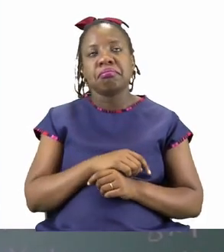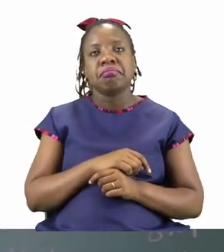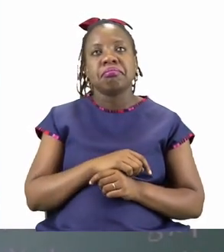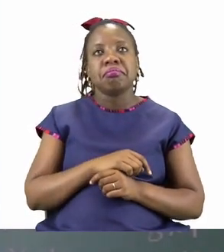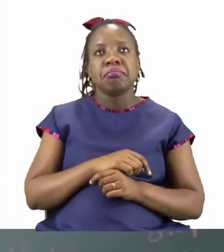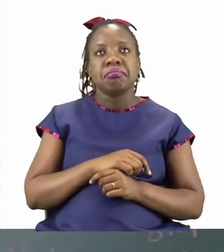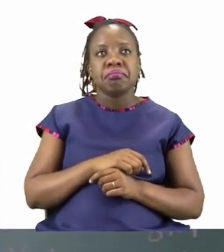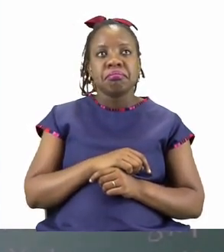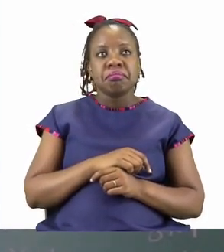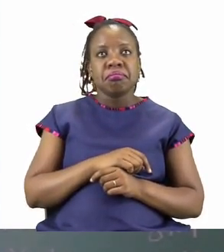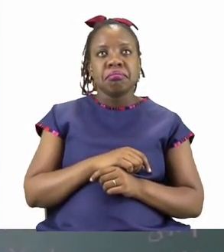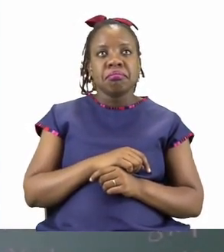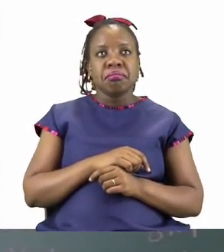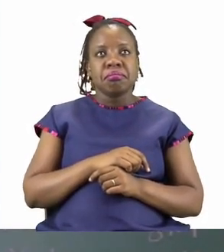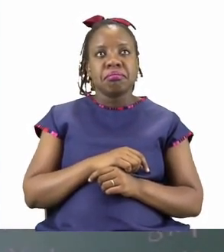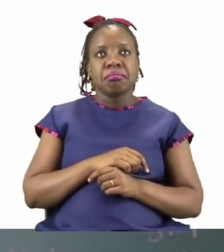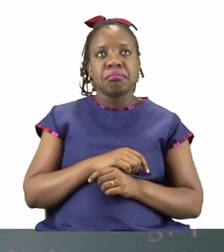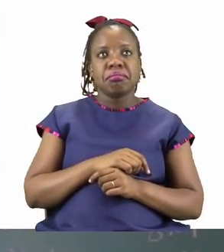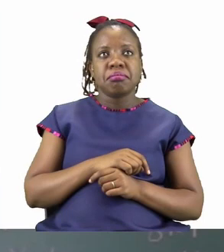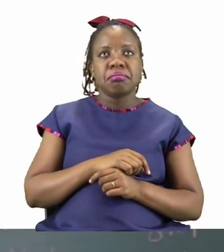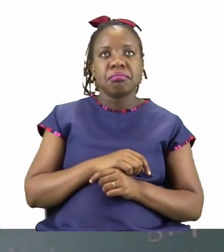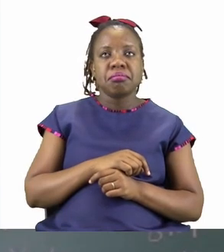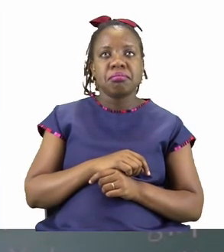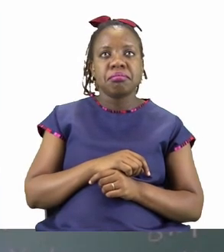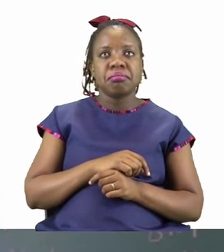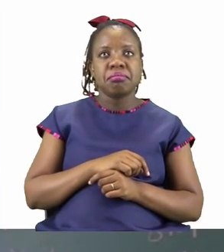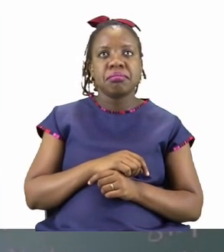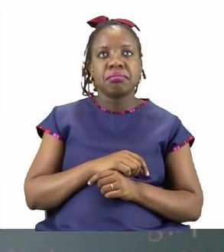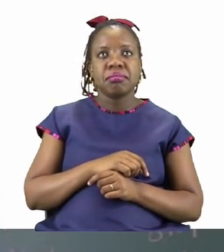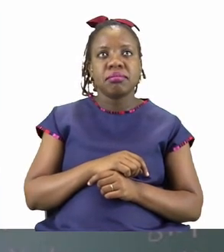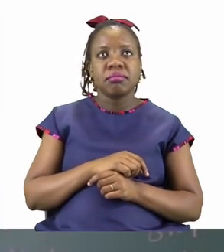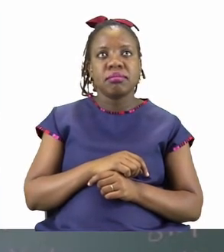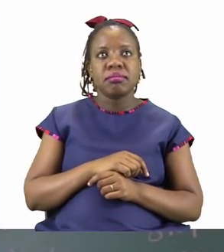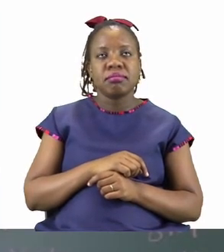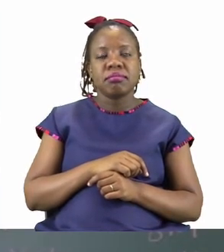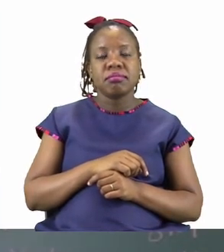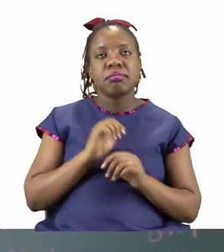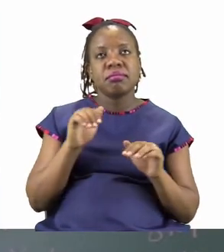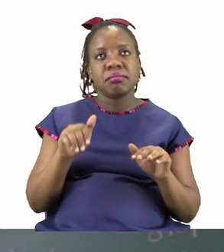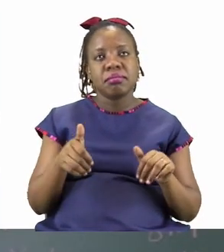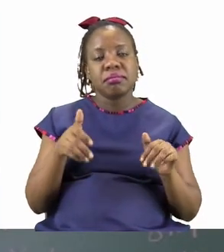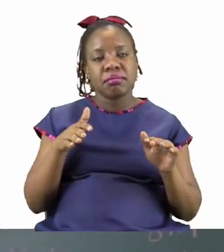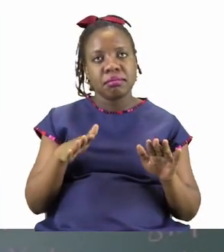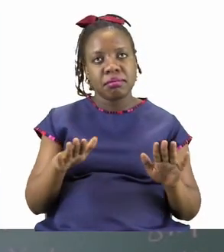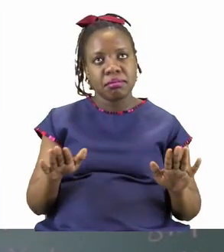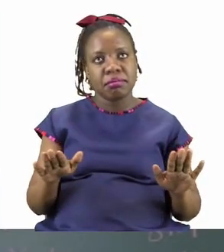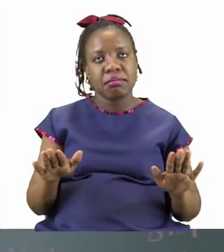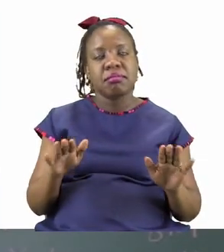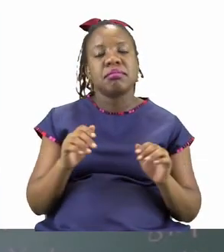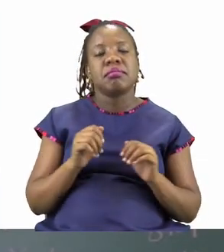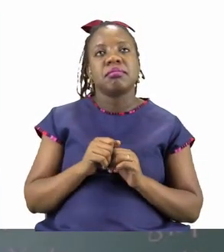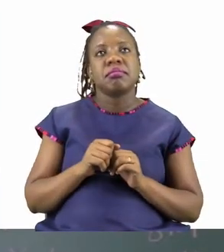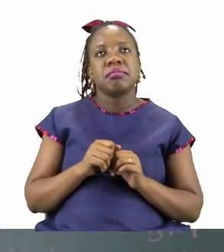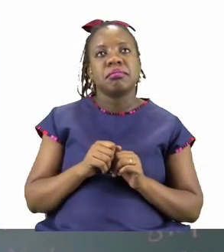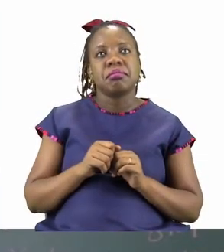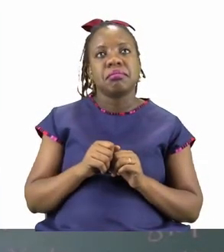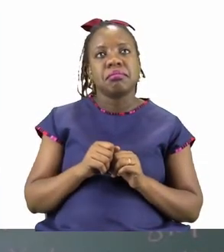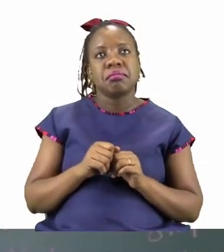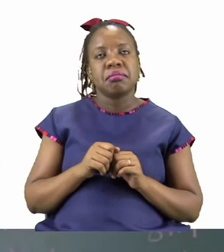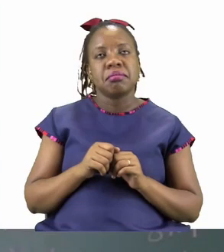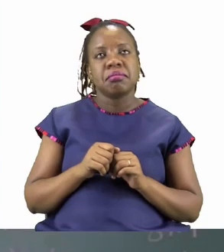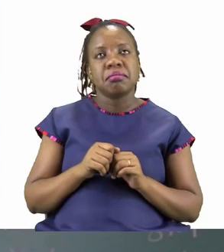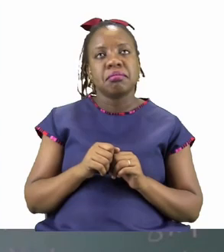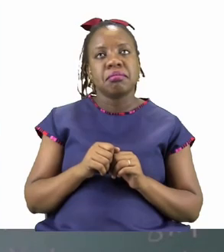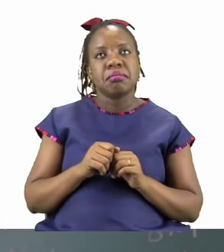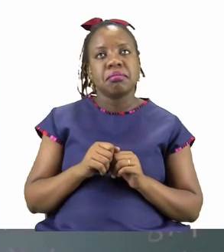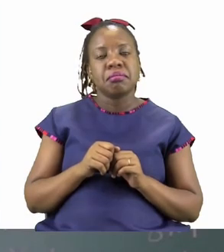correct demonstrative pronoun. Now boys and girls, before I leave you to try and finish all the other